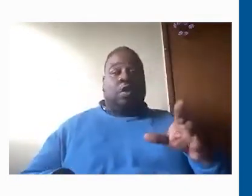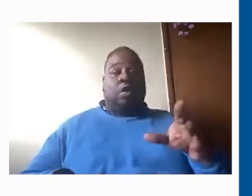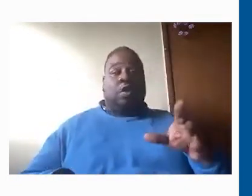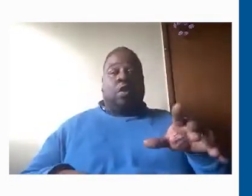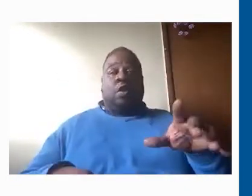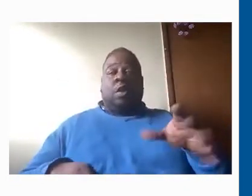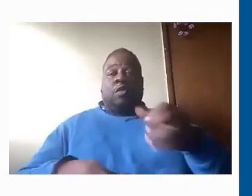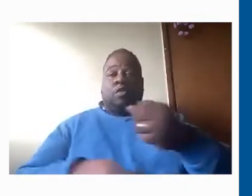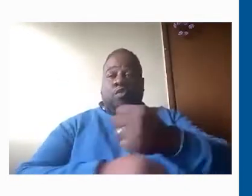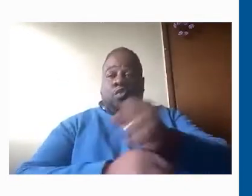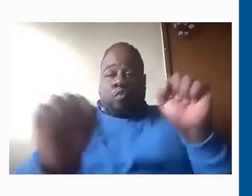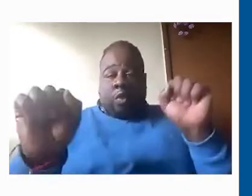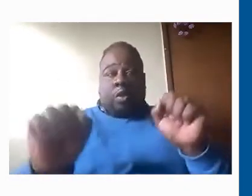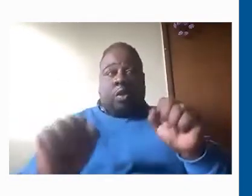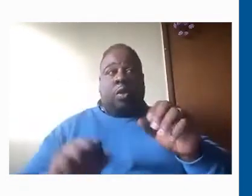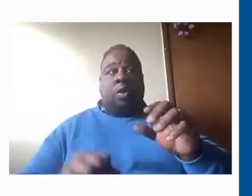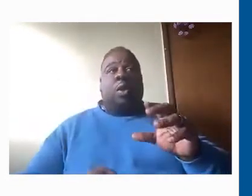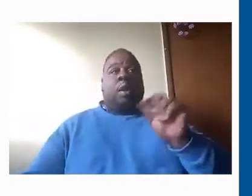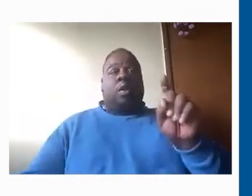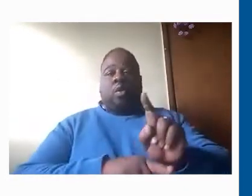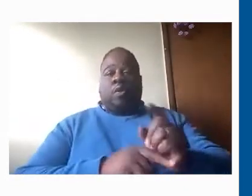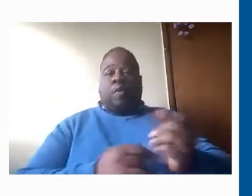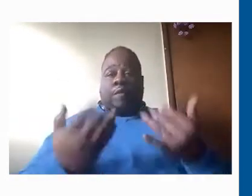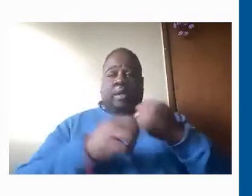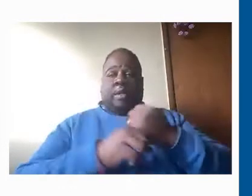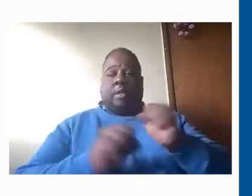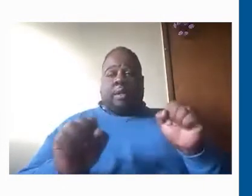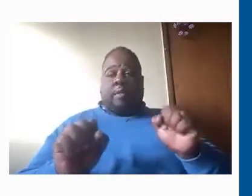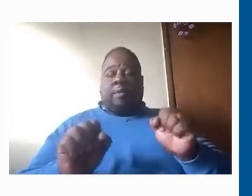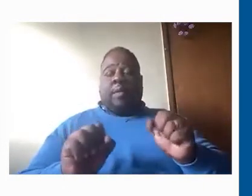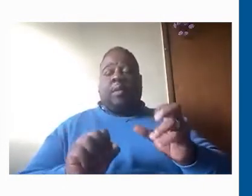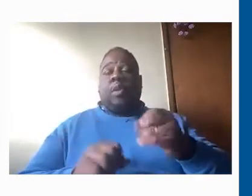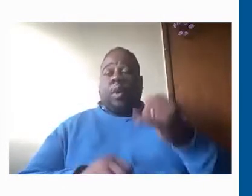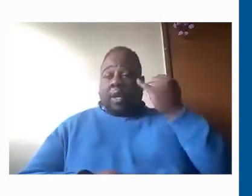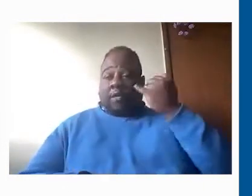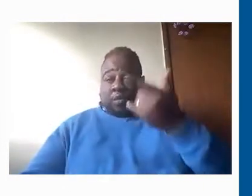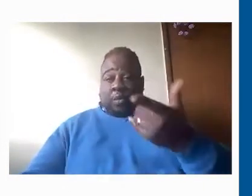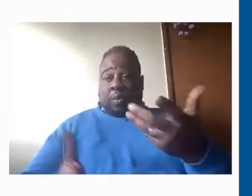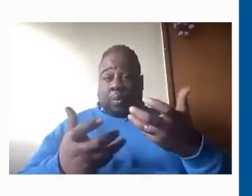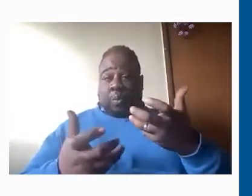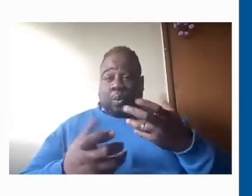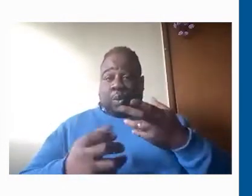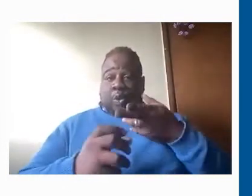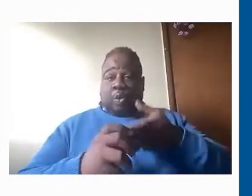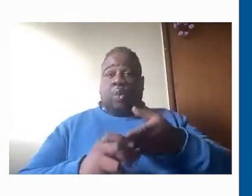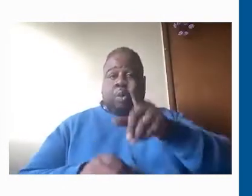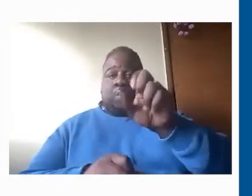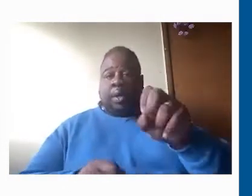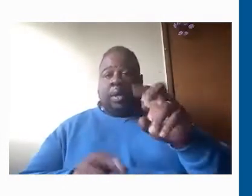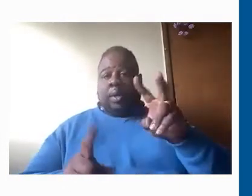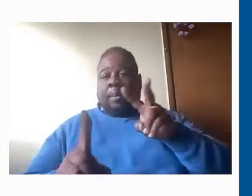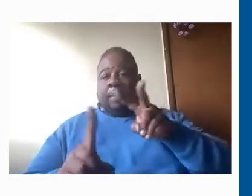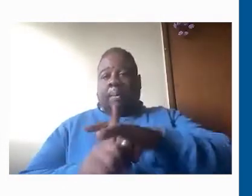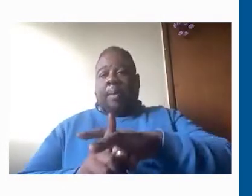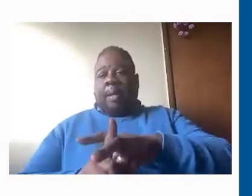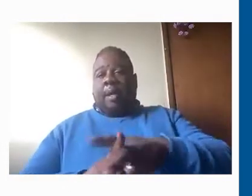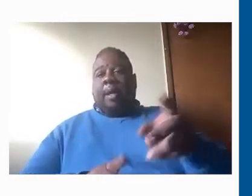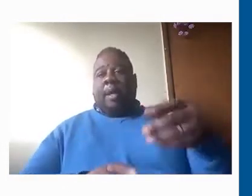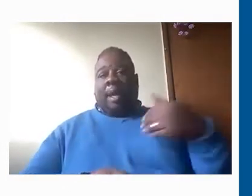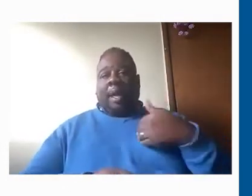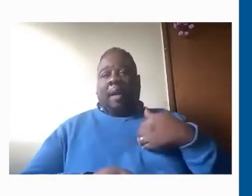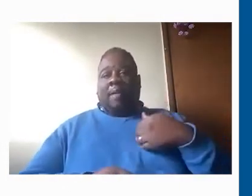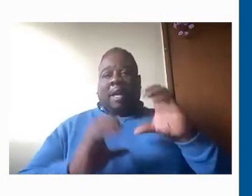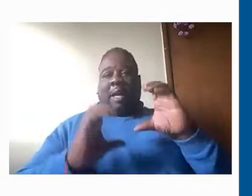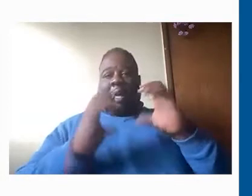and also fire safety. So if you're interested, you can sign up for that. There are cycles of classes throughout the year at our